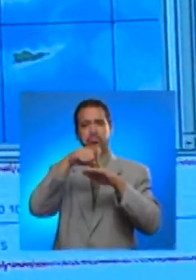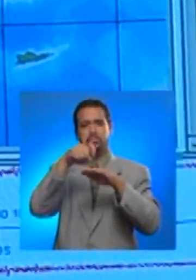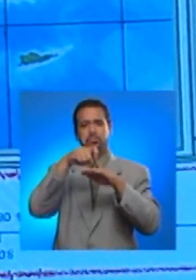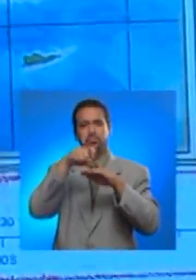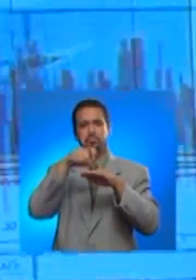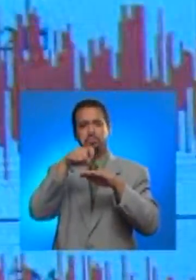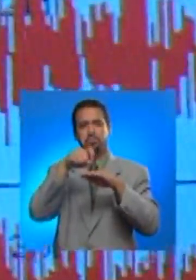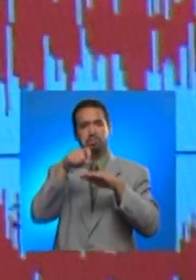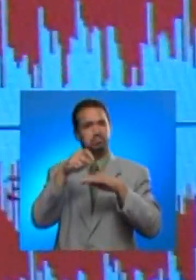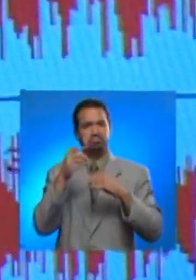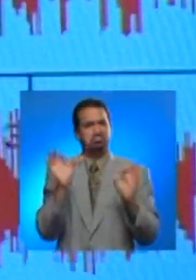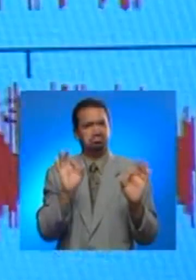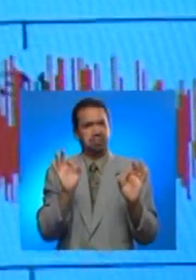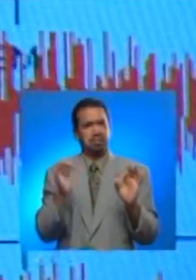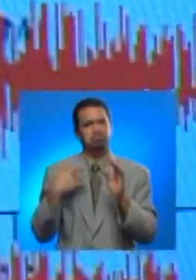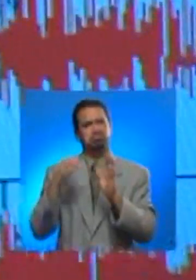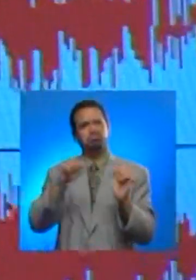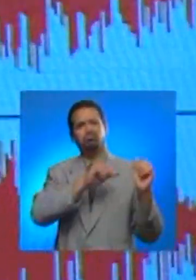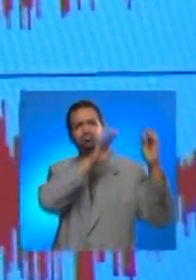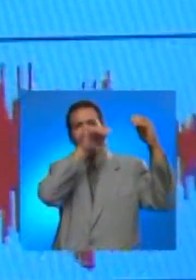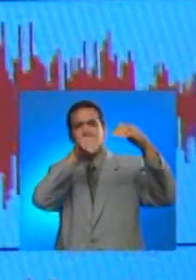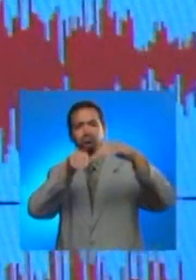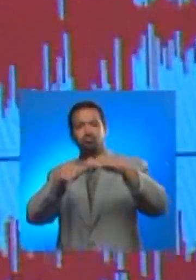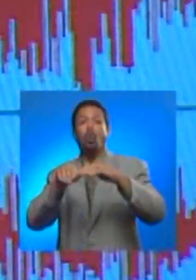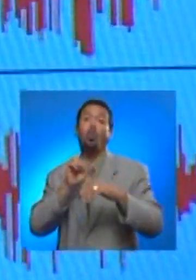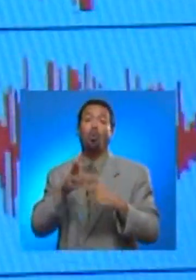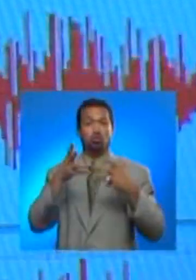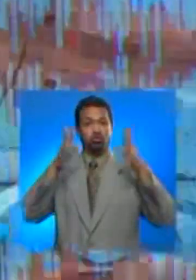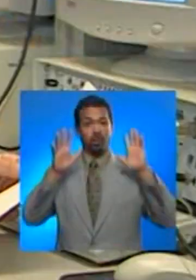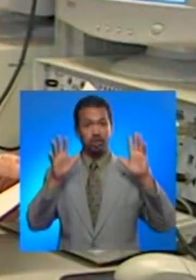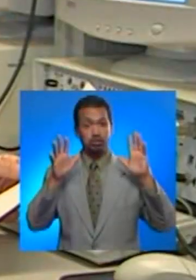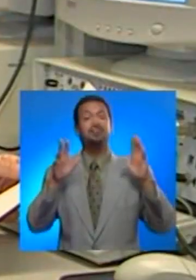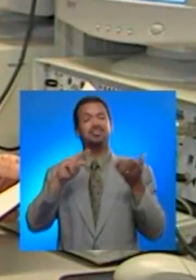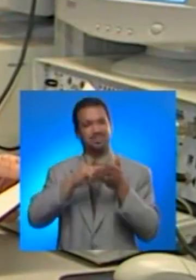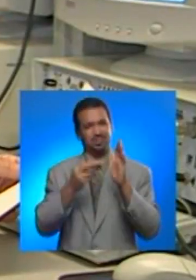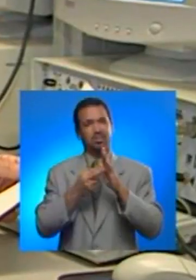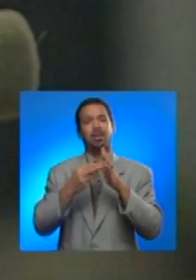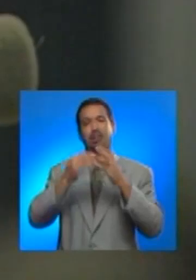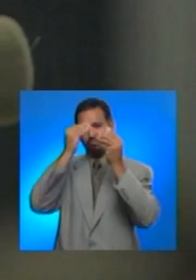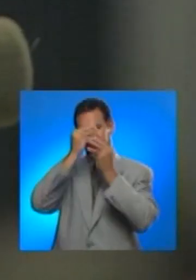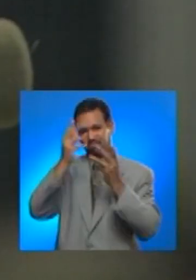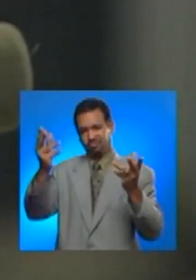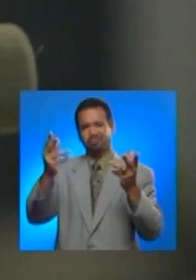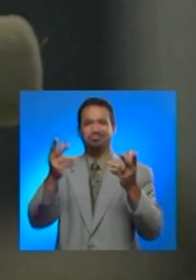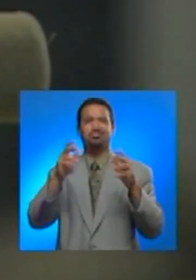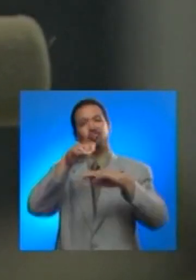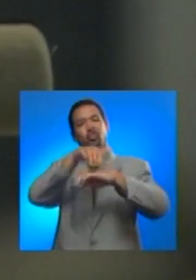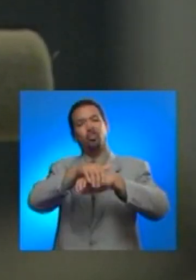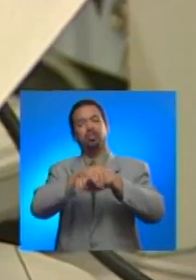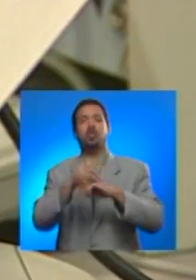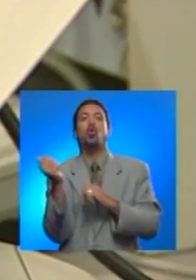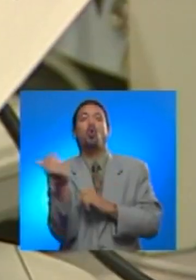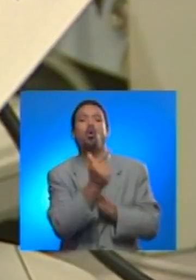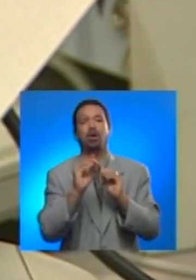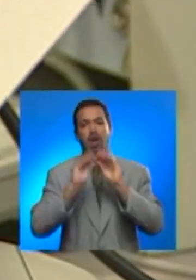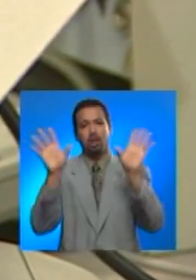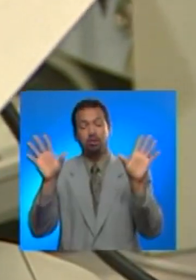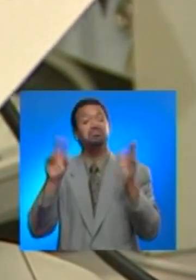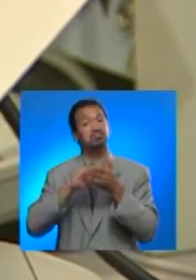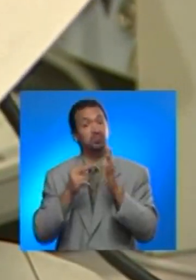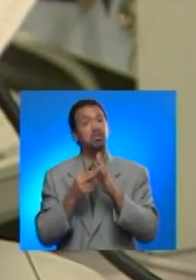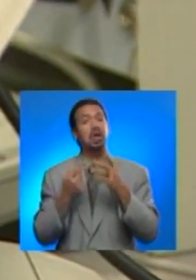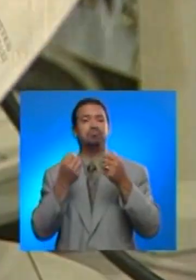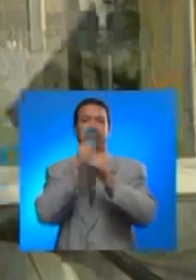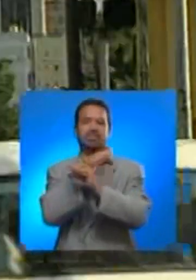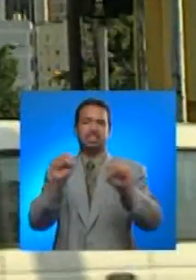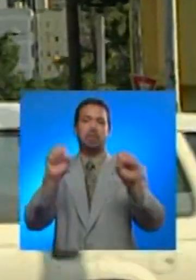tsunami has been produced or that its effects are no longer registered, the watch or warning will be cancelled when it is safe to return